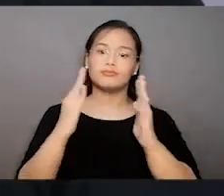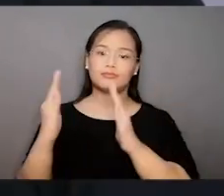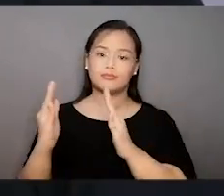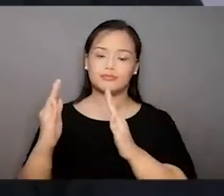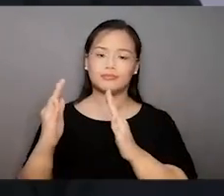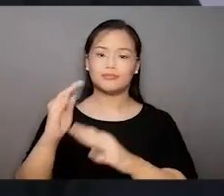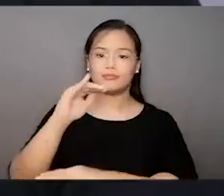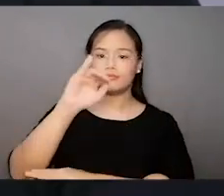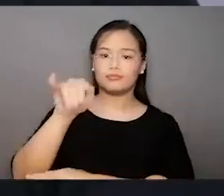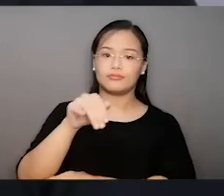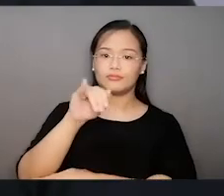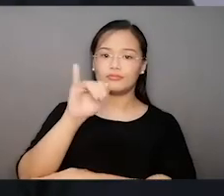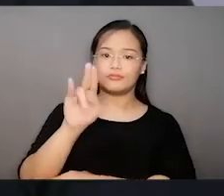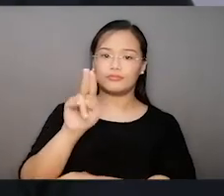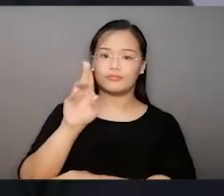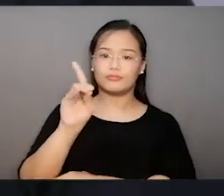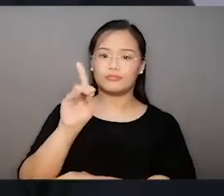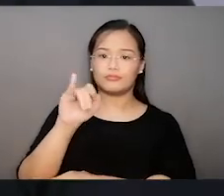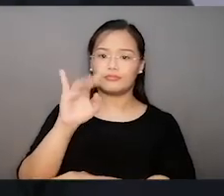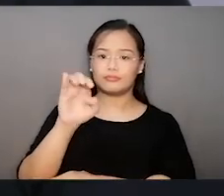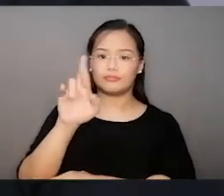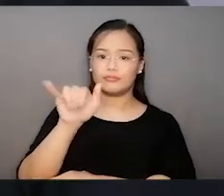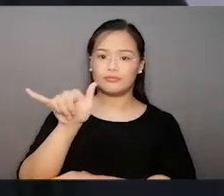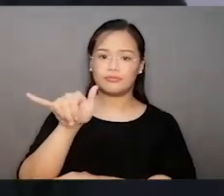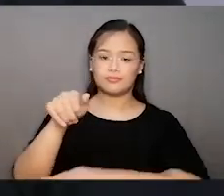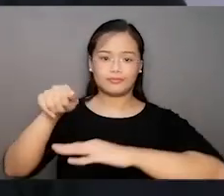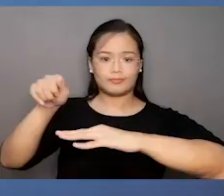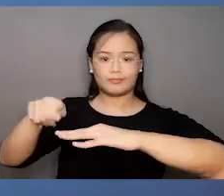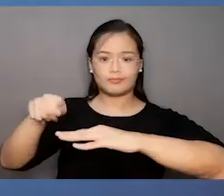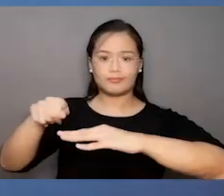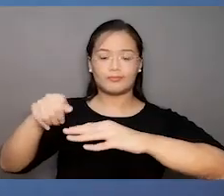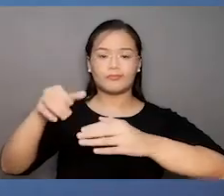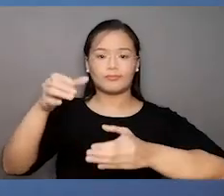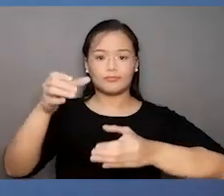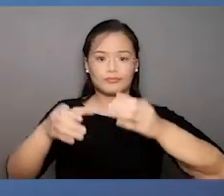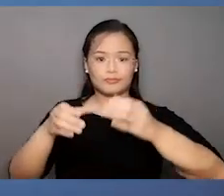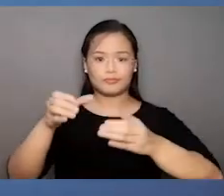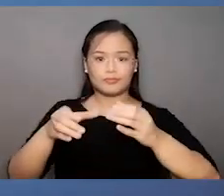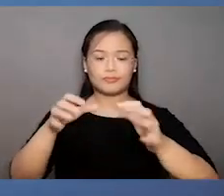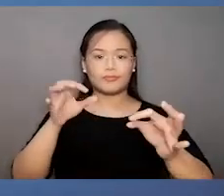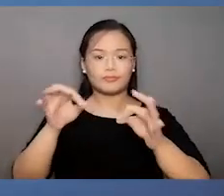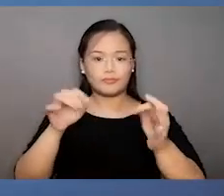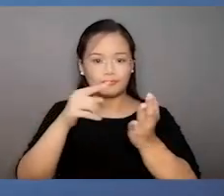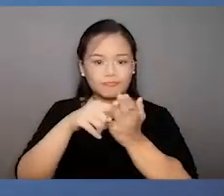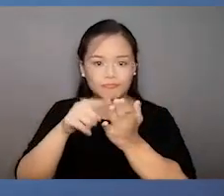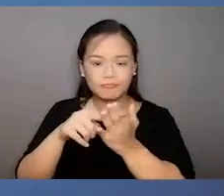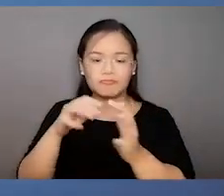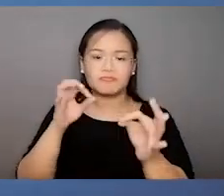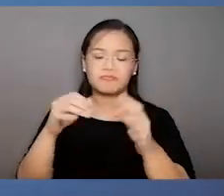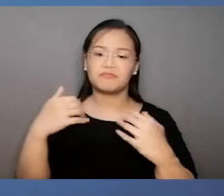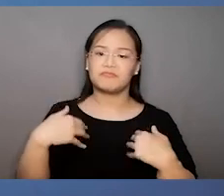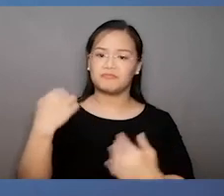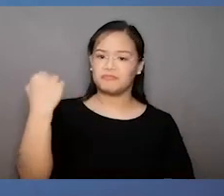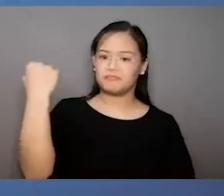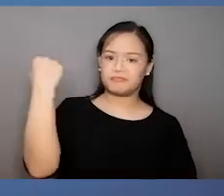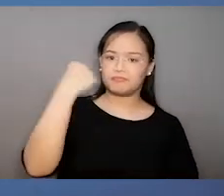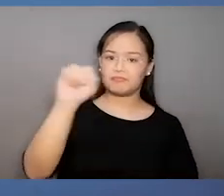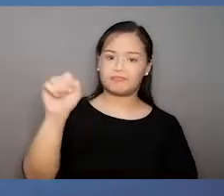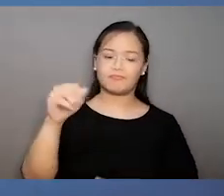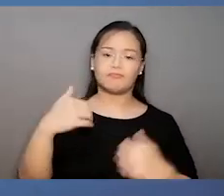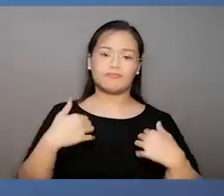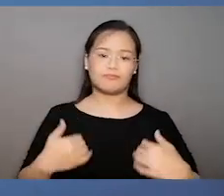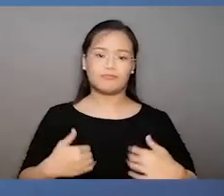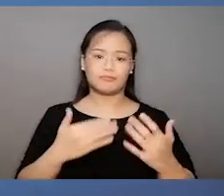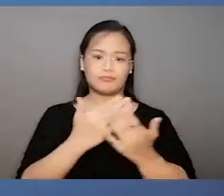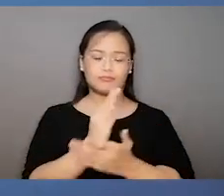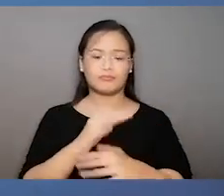remedial measures if there are violations of human rights. So this, in essence, concludes